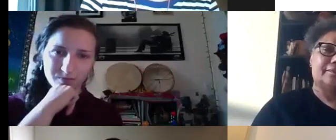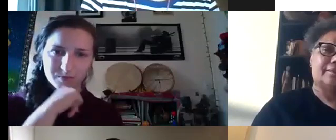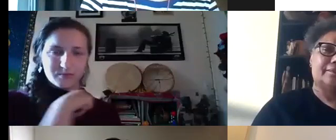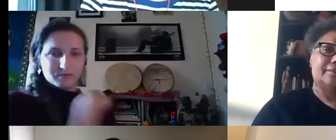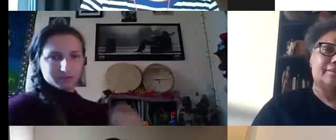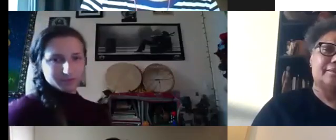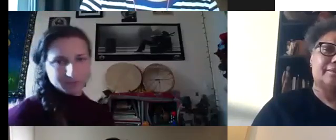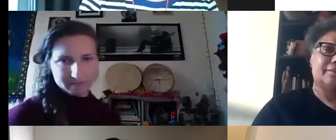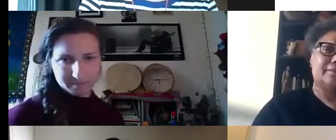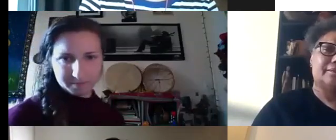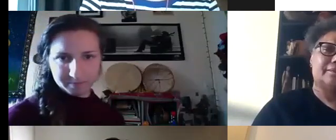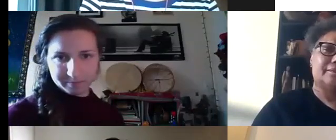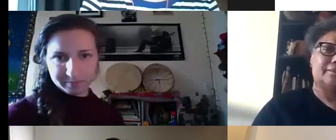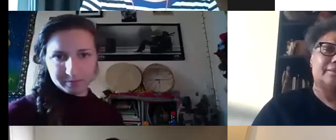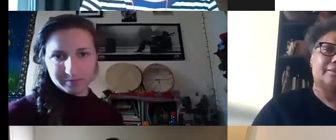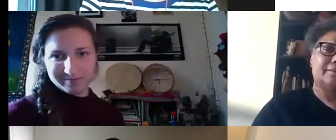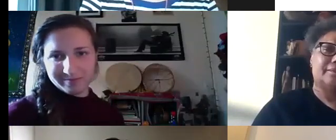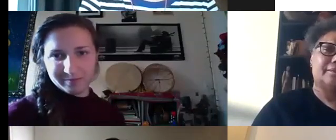duo CCVX?